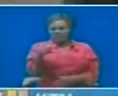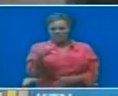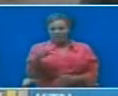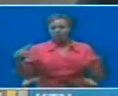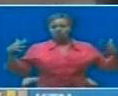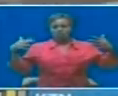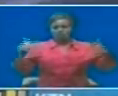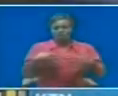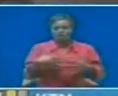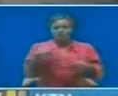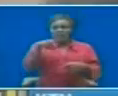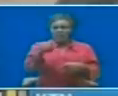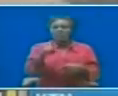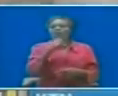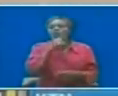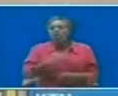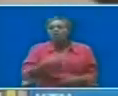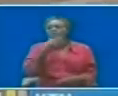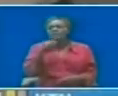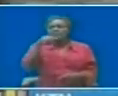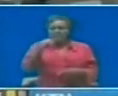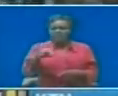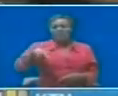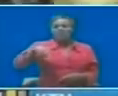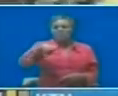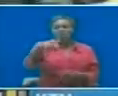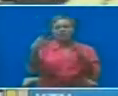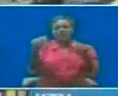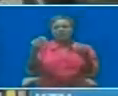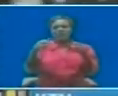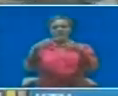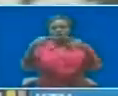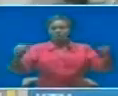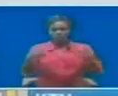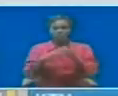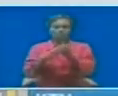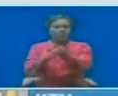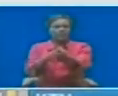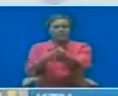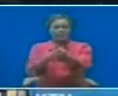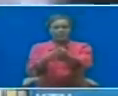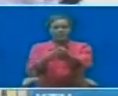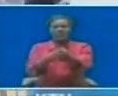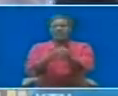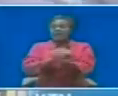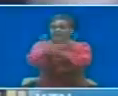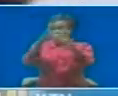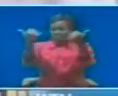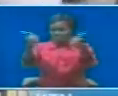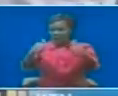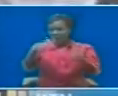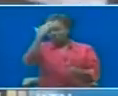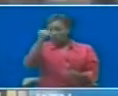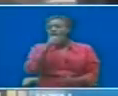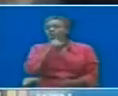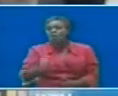of the moment, such that the old man managed to easily walk to the opposition leader. It is not clear exactly why the